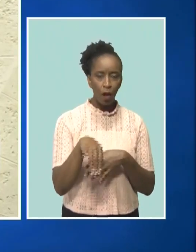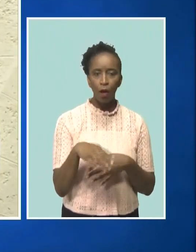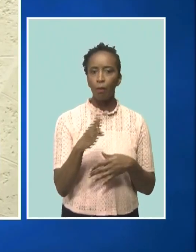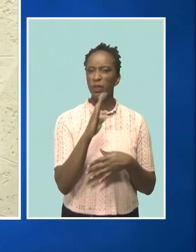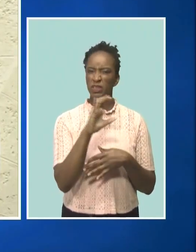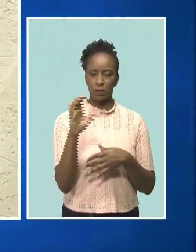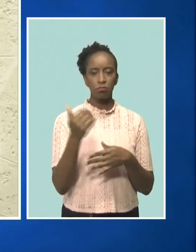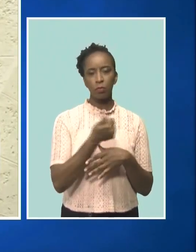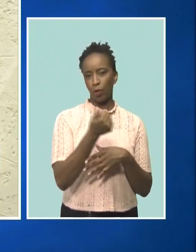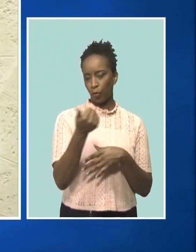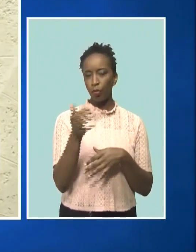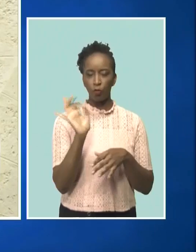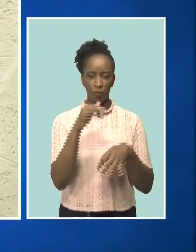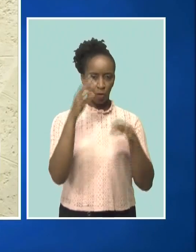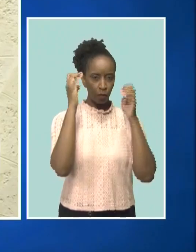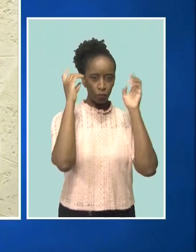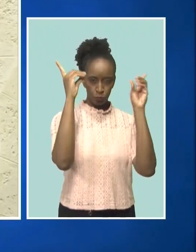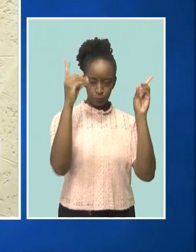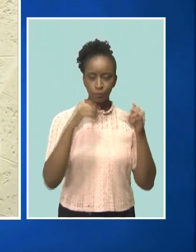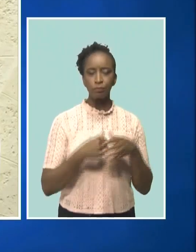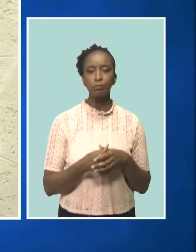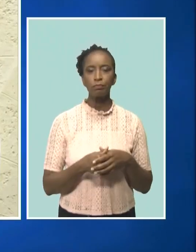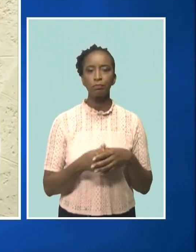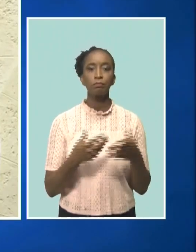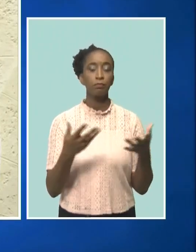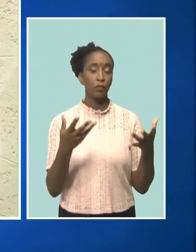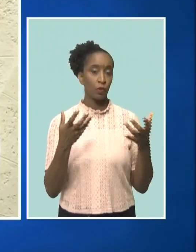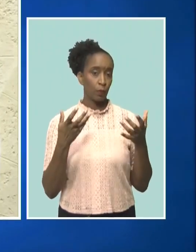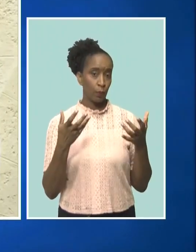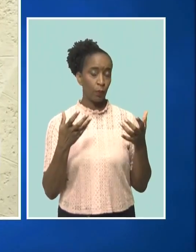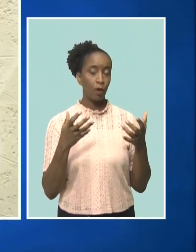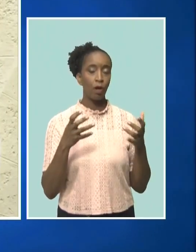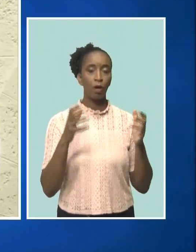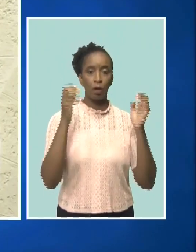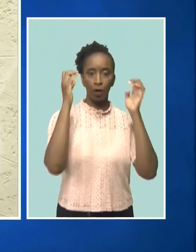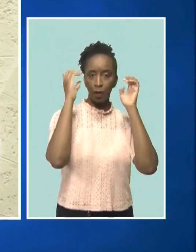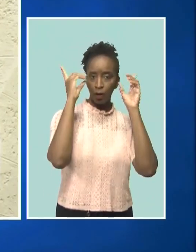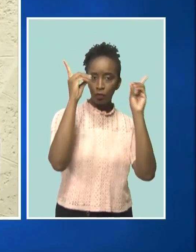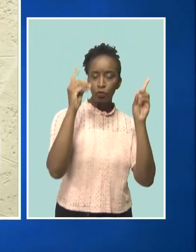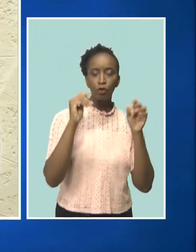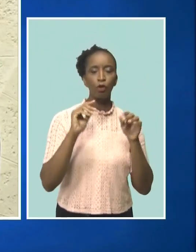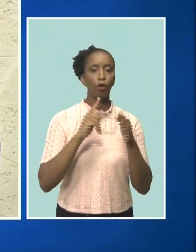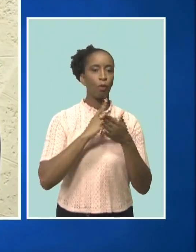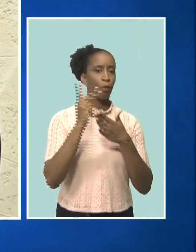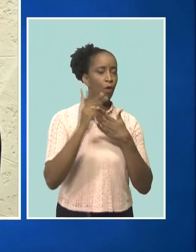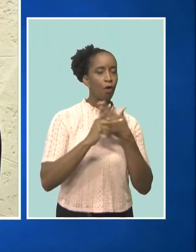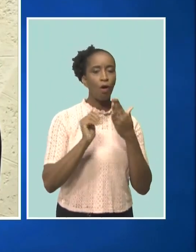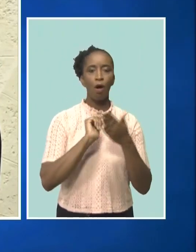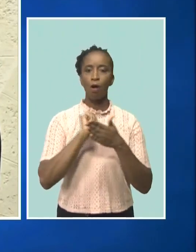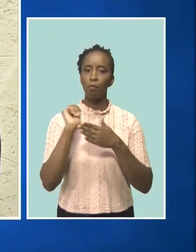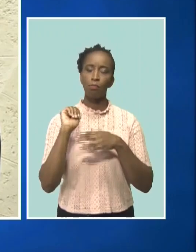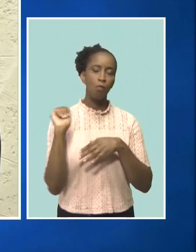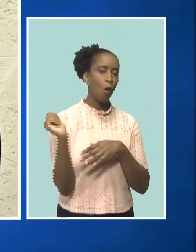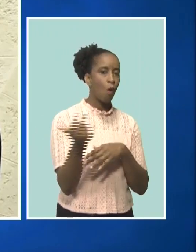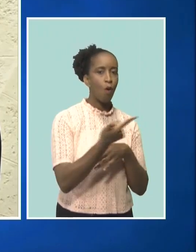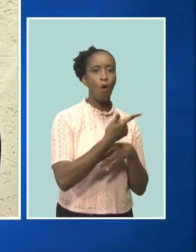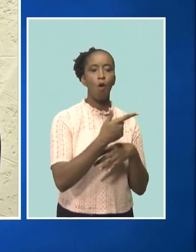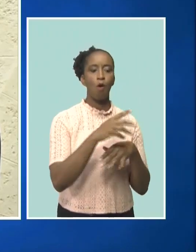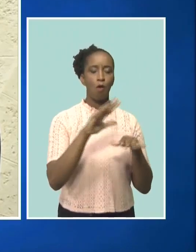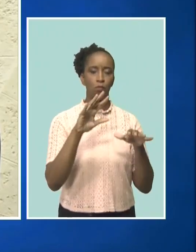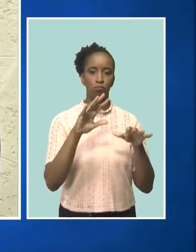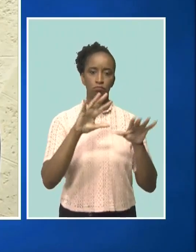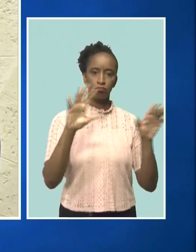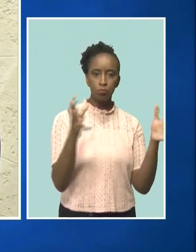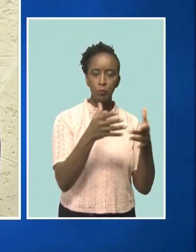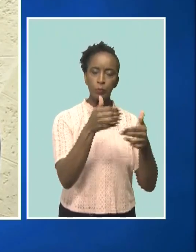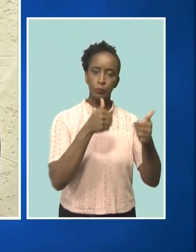training programs in one, those from the Ministry of Public Service, those from the National Transformation Initiative, all of those